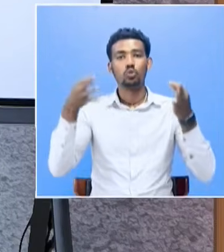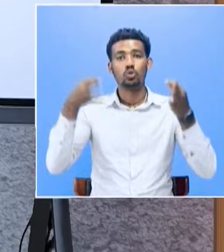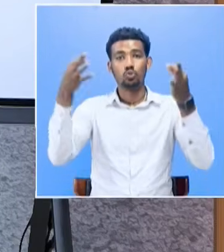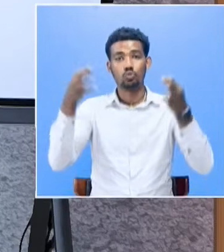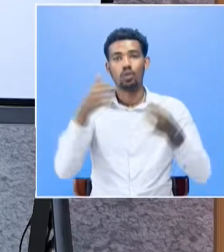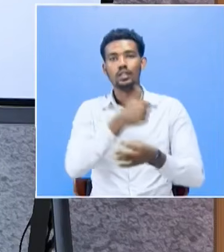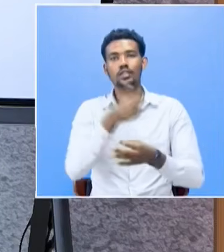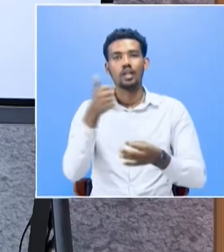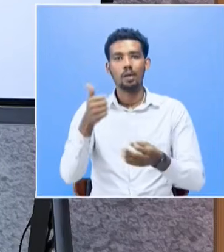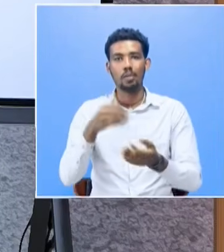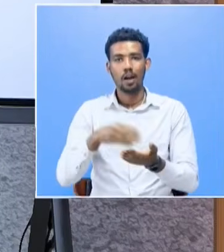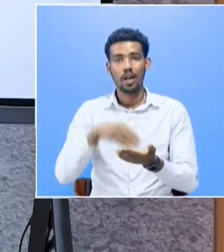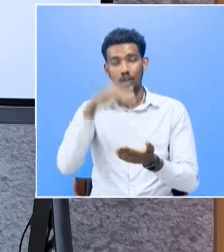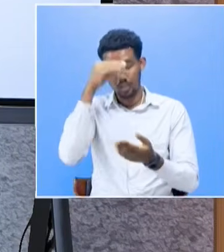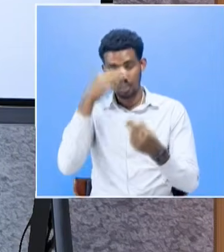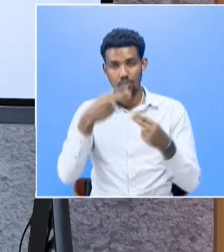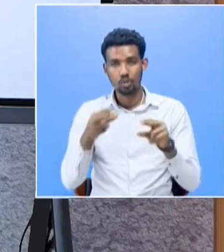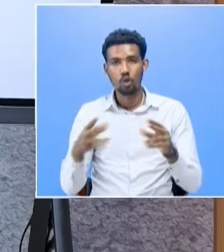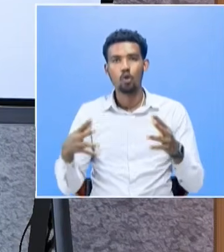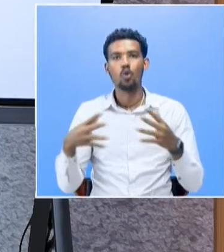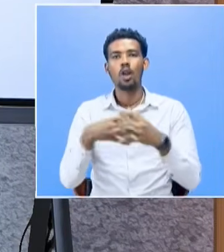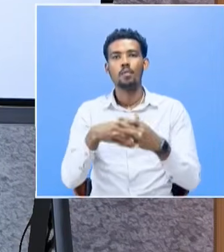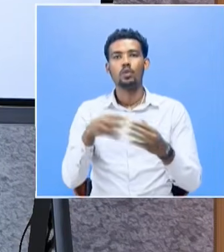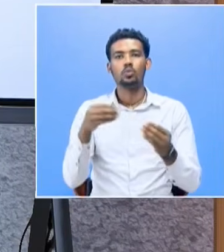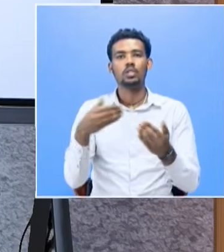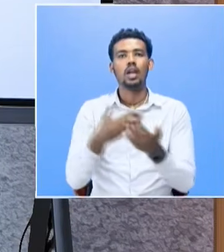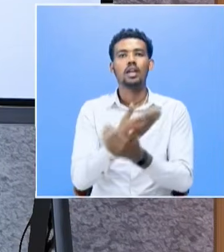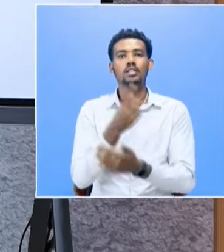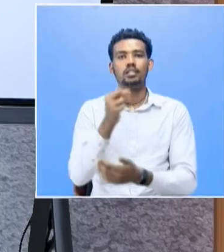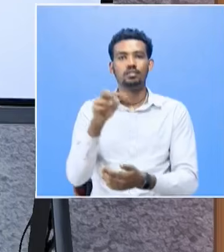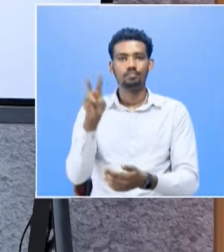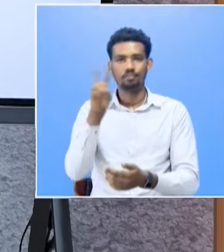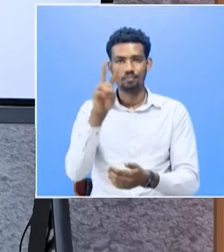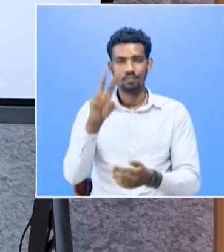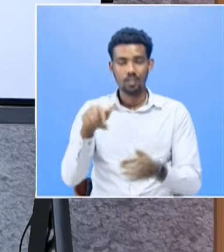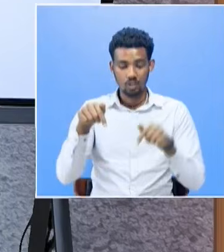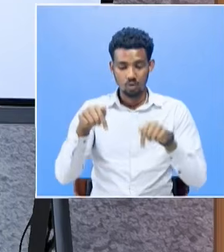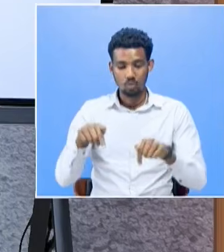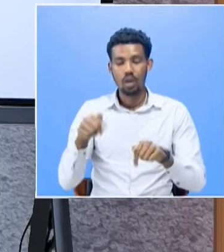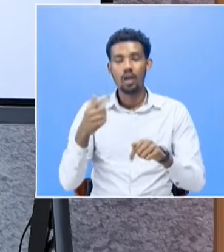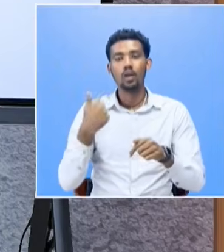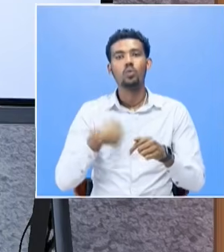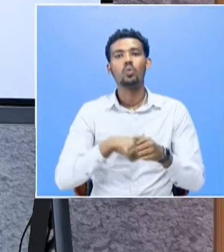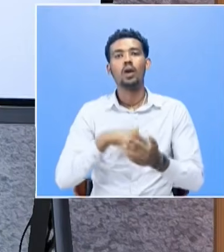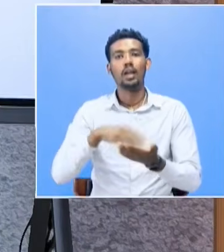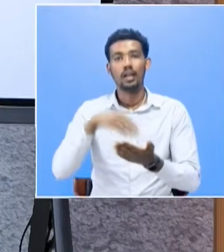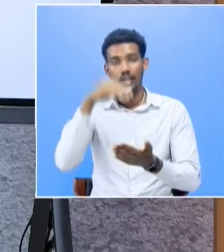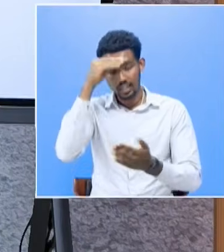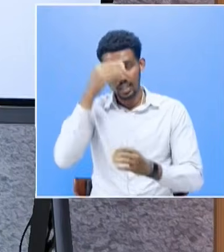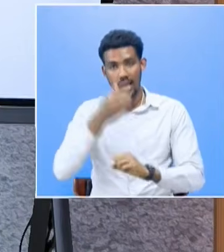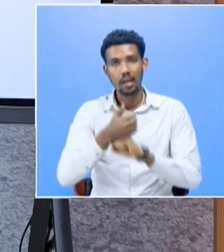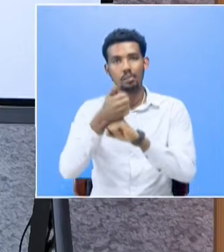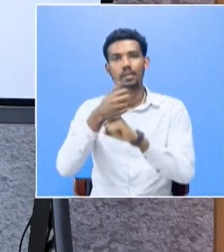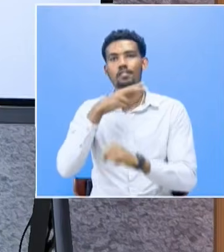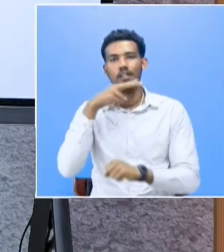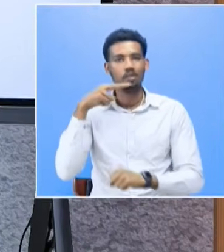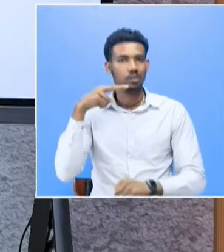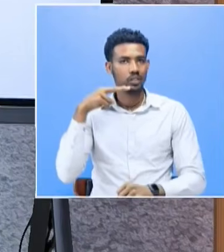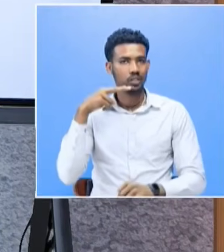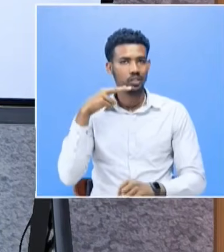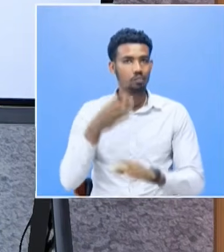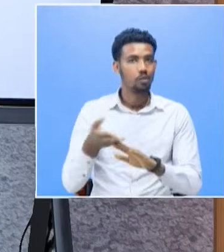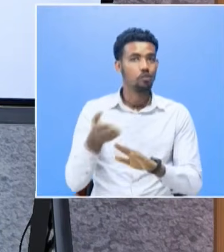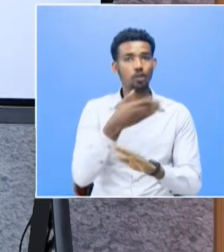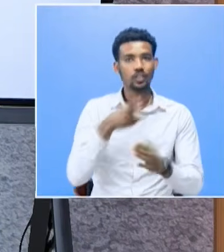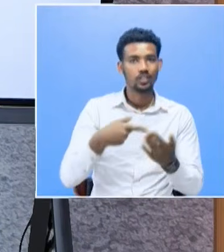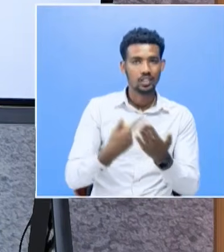this media network. Students, today we are going to learn about helping verbs. Before